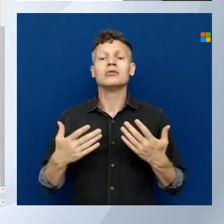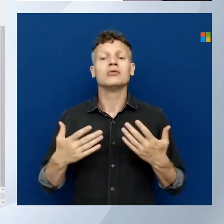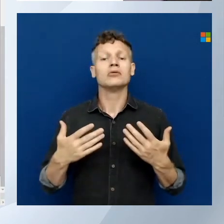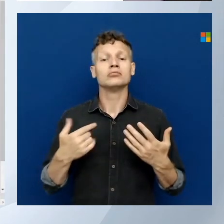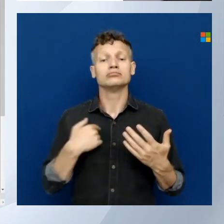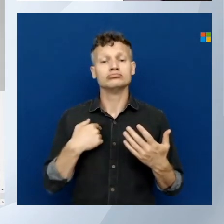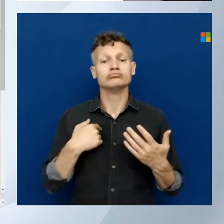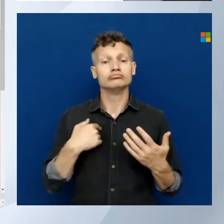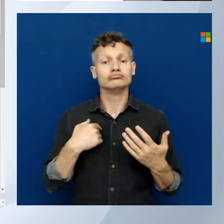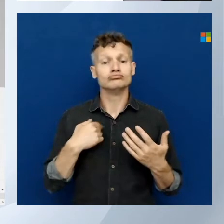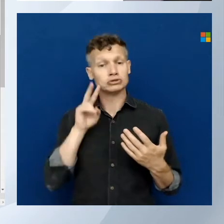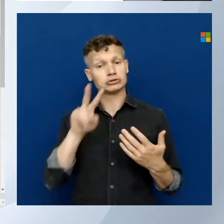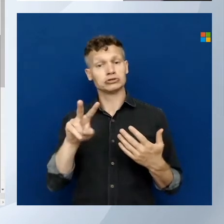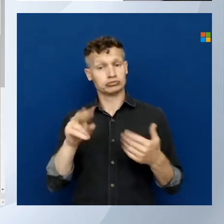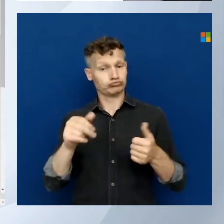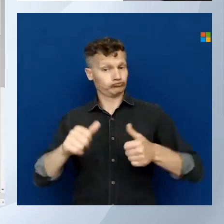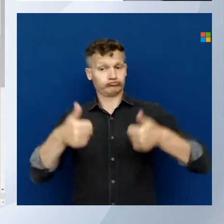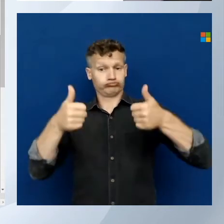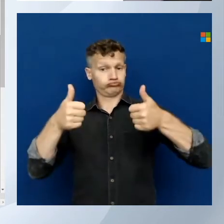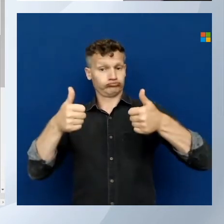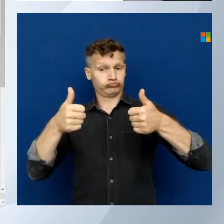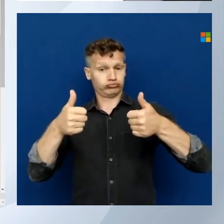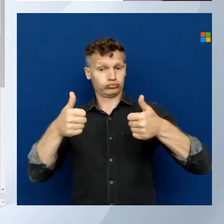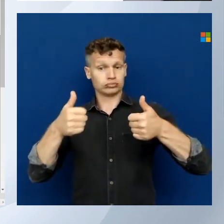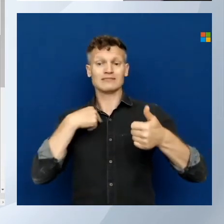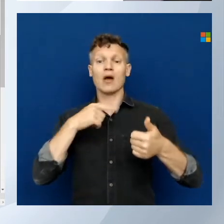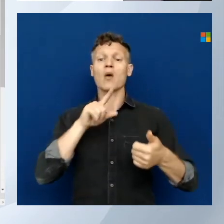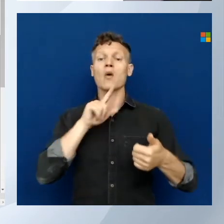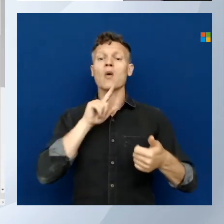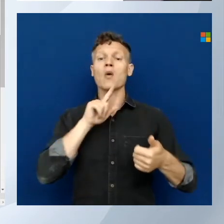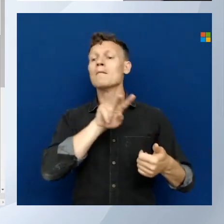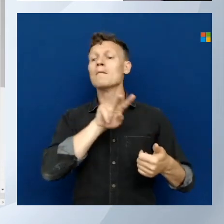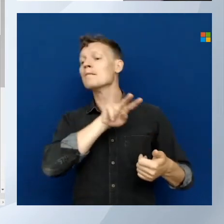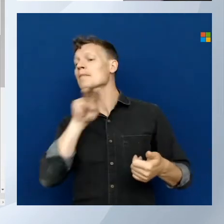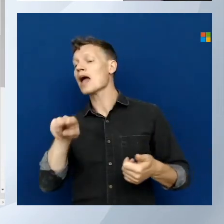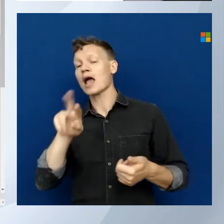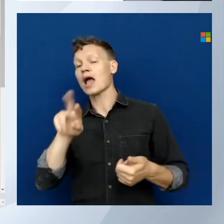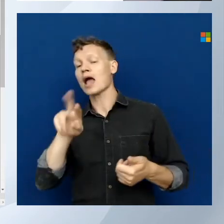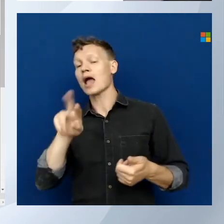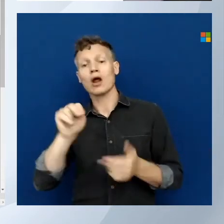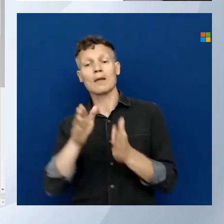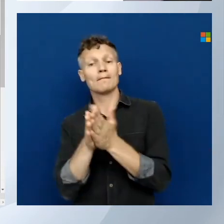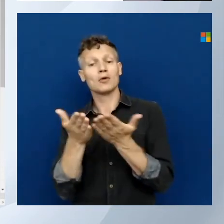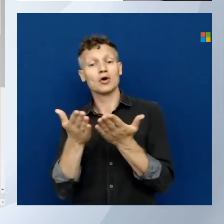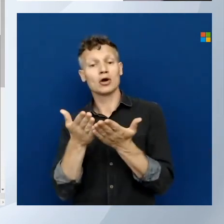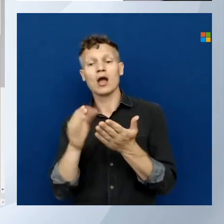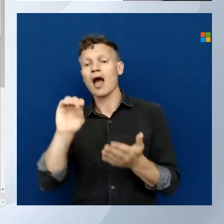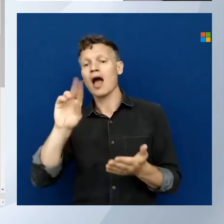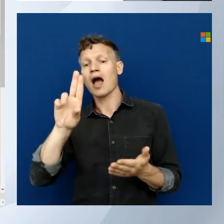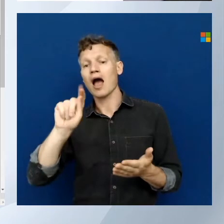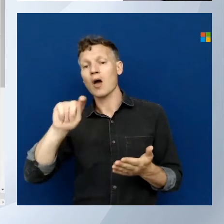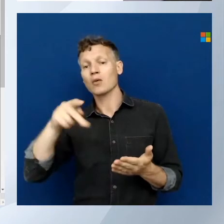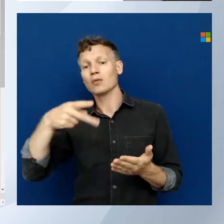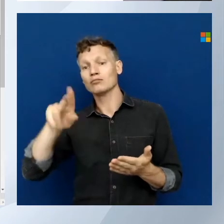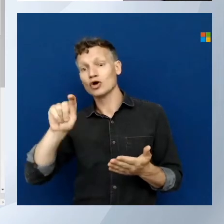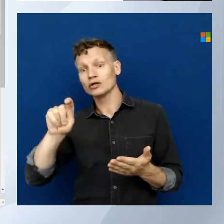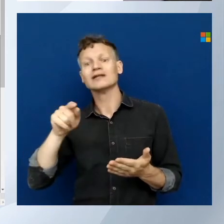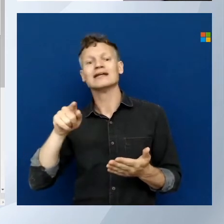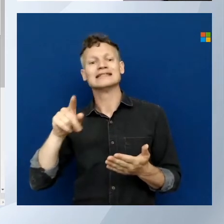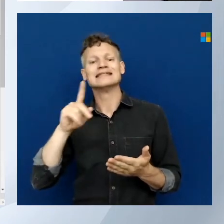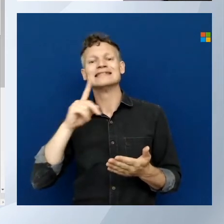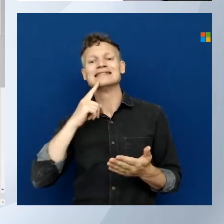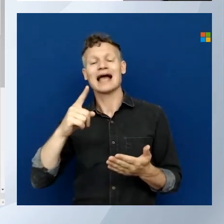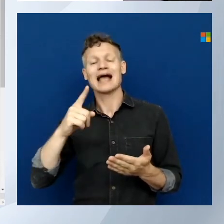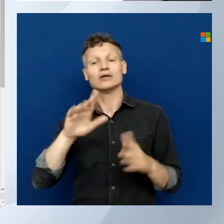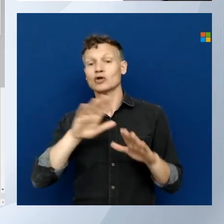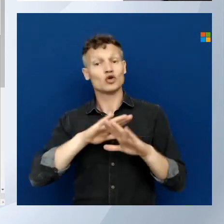my runbook and my output, I'll notice that the status changed from running to completed,